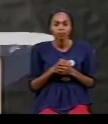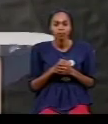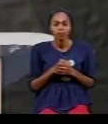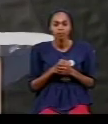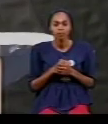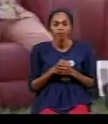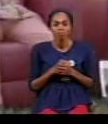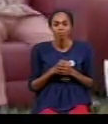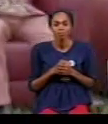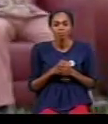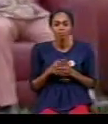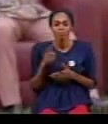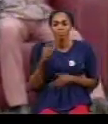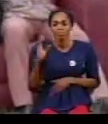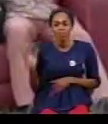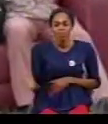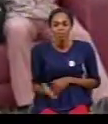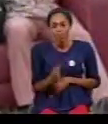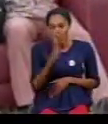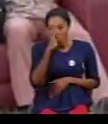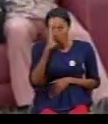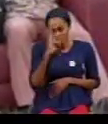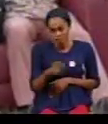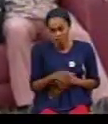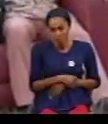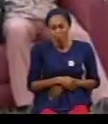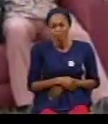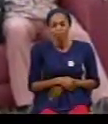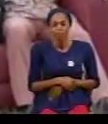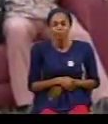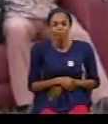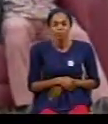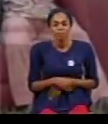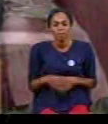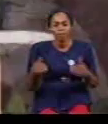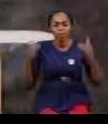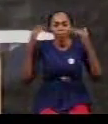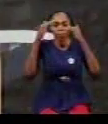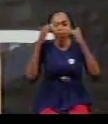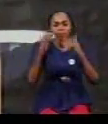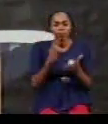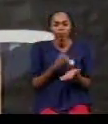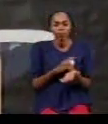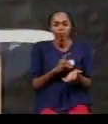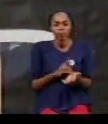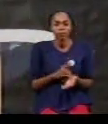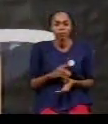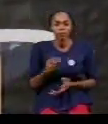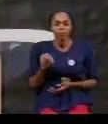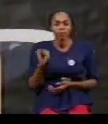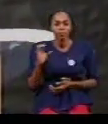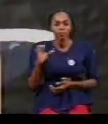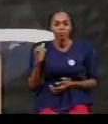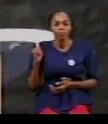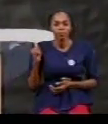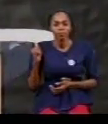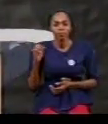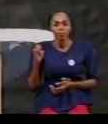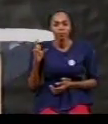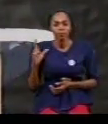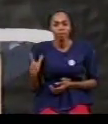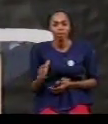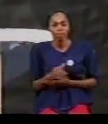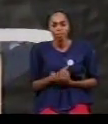there too. You are welcome in Jesus' name. Bishop Dr. Michael Adebumi, the Assistant Secretary of PFN